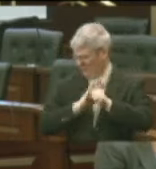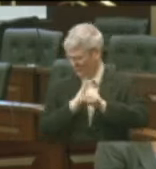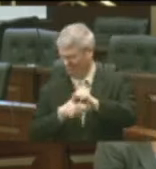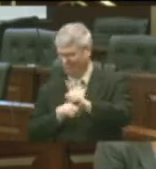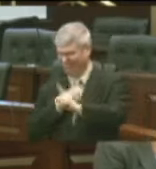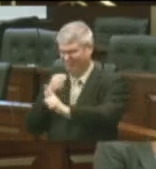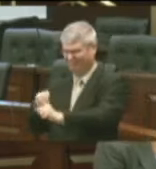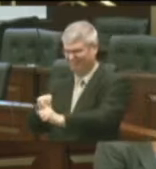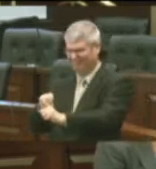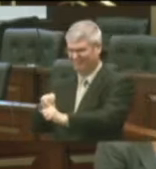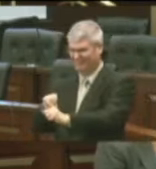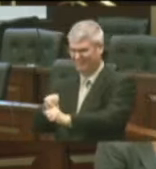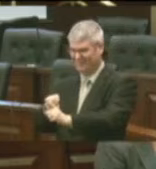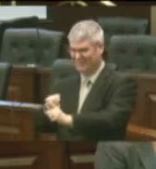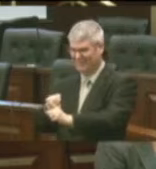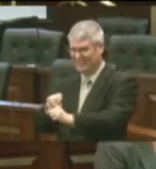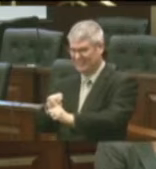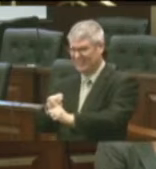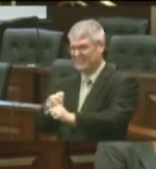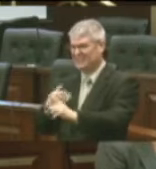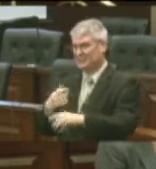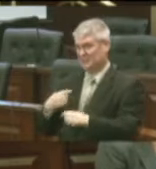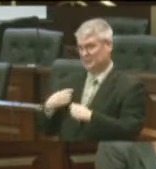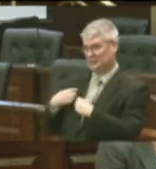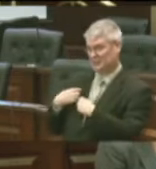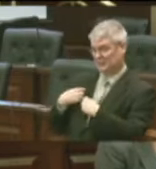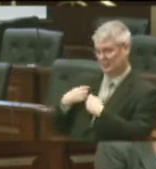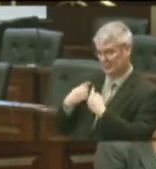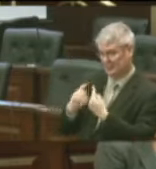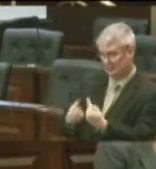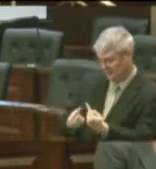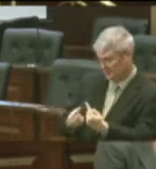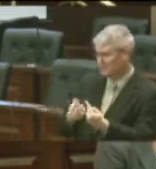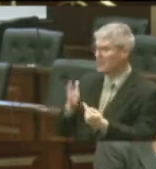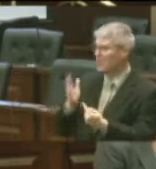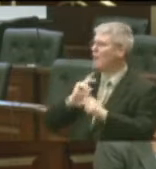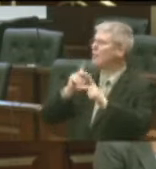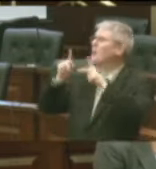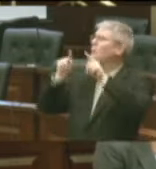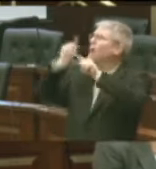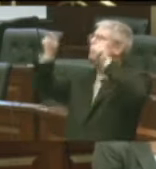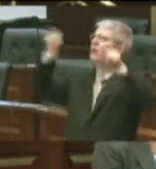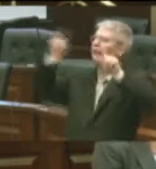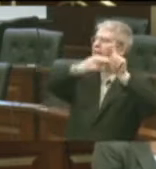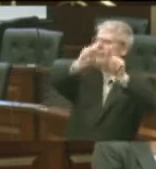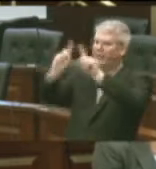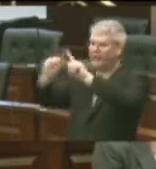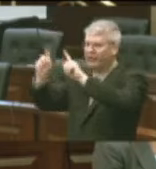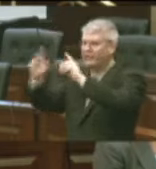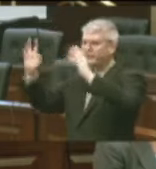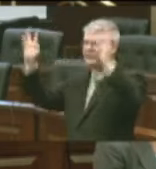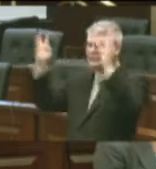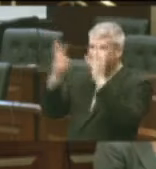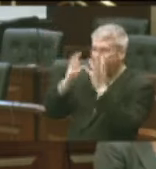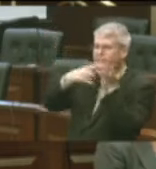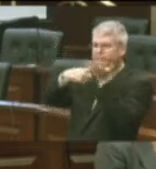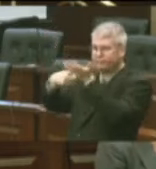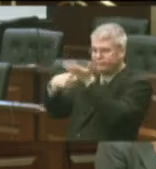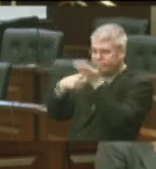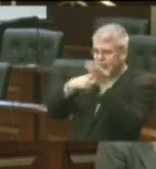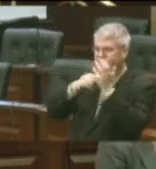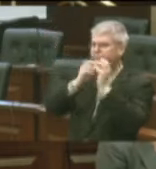all the stakeholders to try and give them as much certainty as they could in their budgeting going forward. This Treasury guidance is kind of a gift